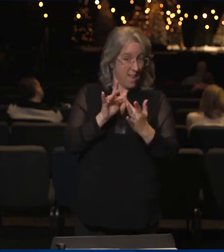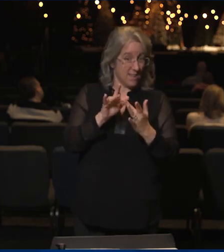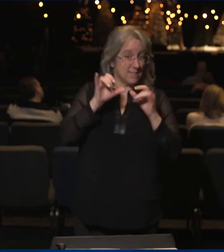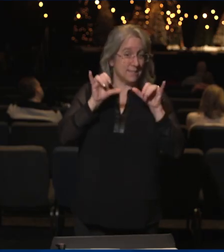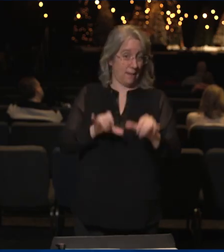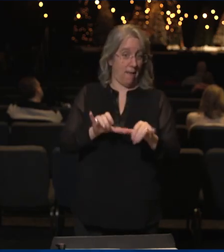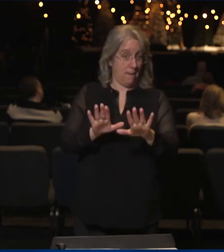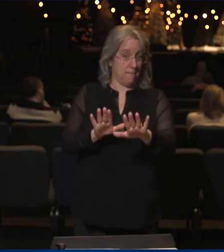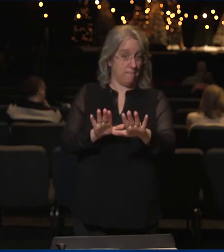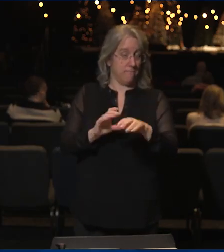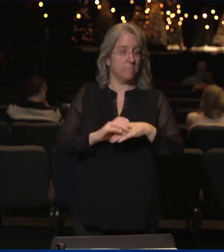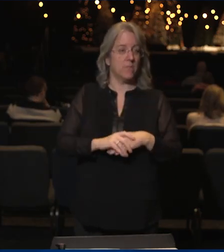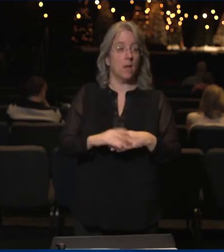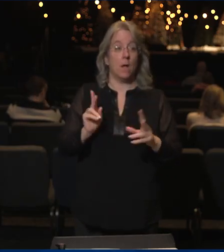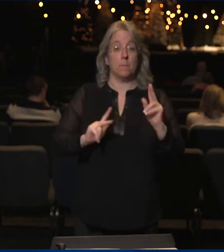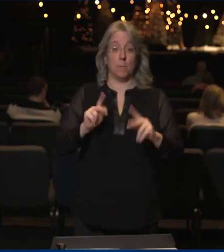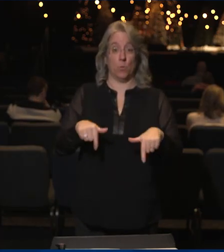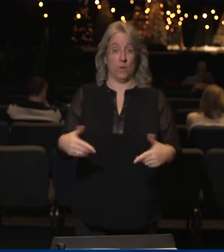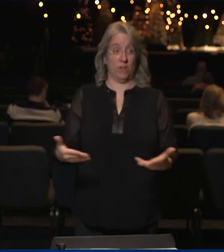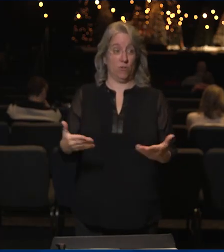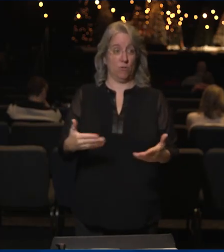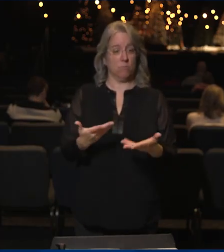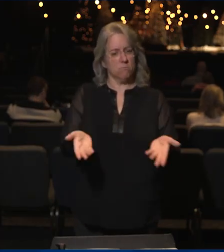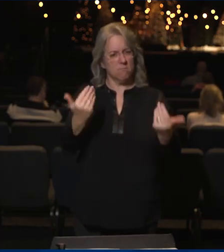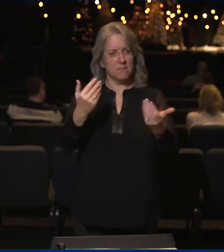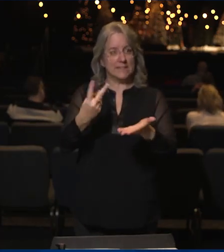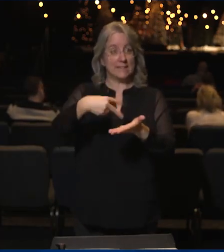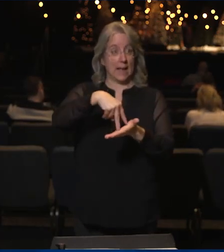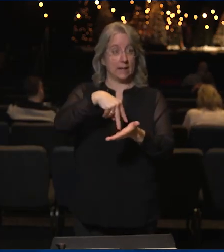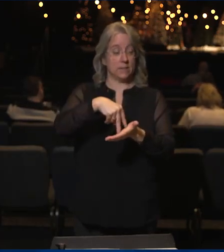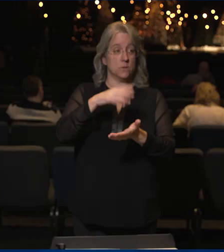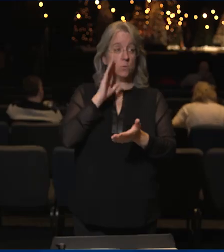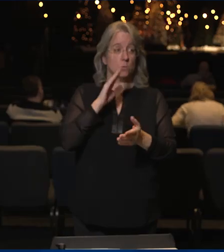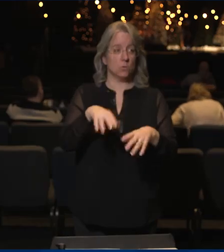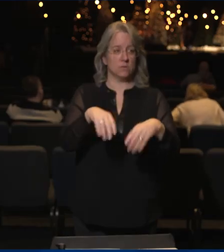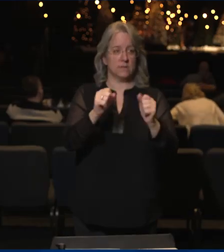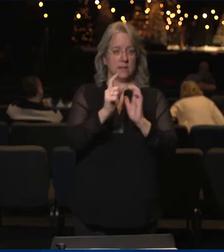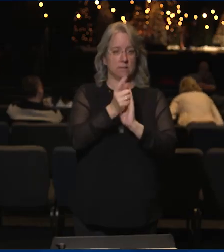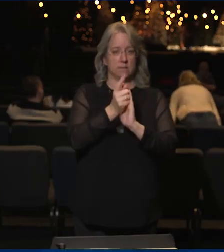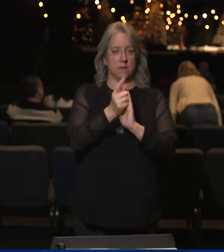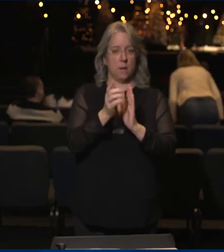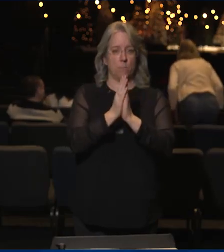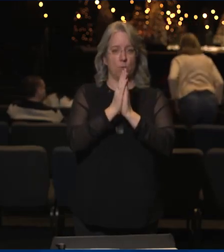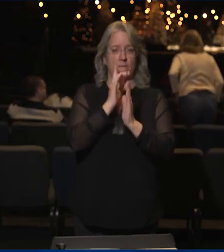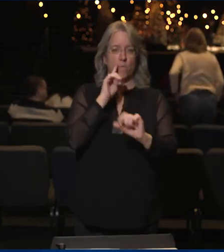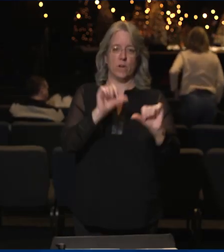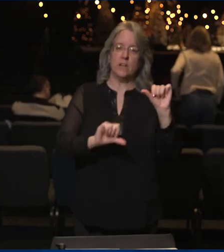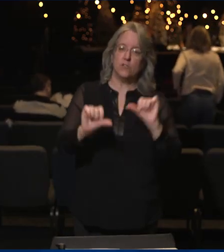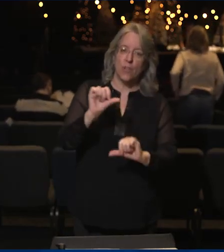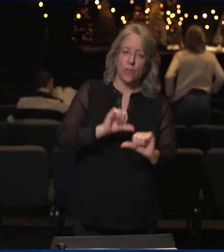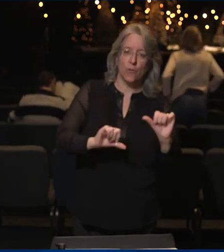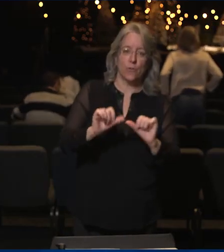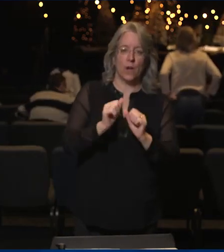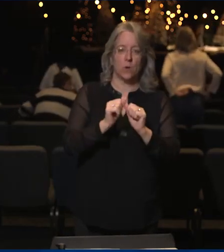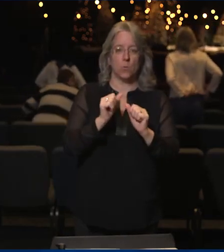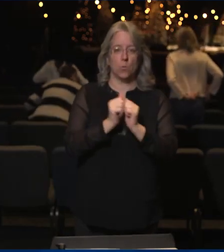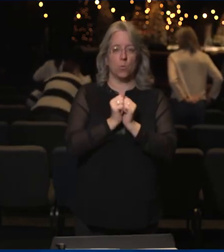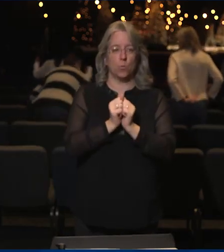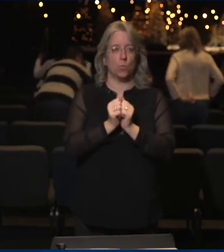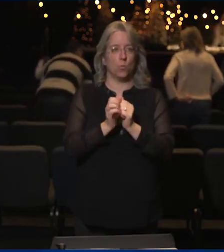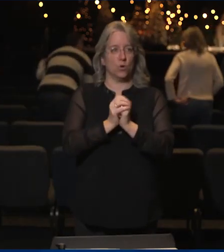with us, and those of you here, would you stand? And we're going to just take some time and pray for one another and worship the Lord.